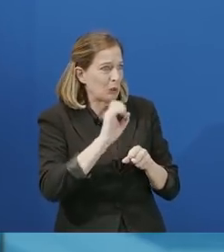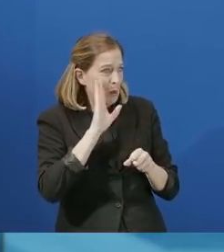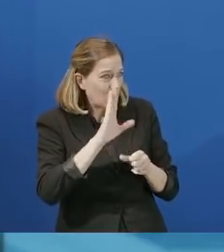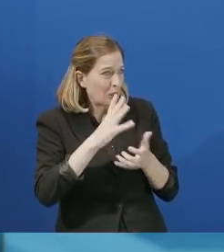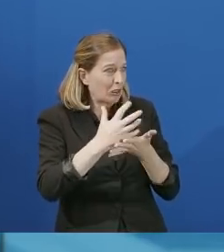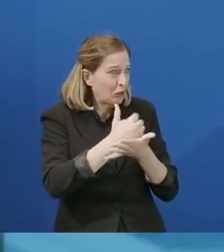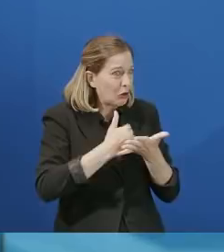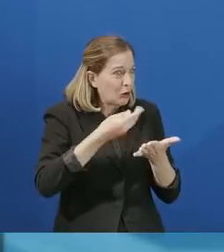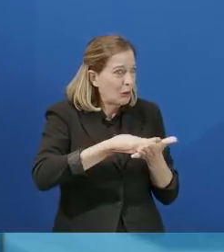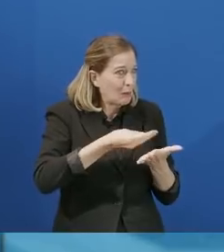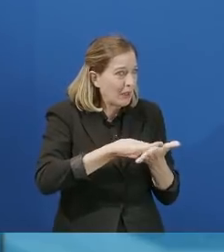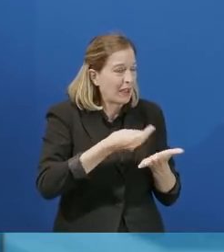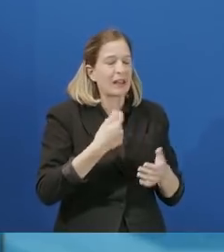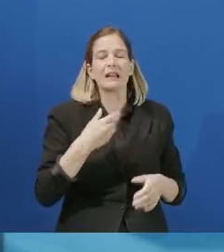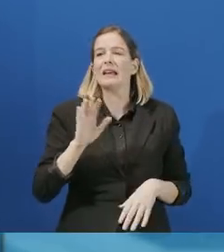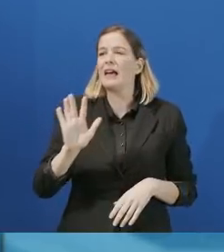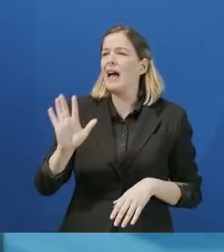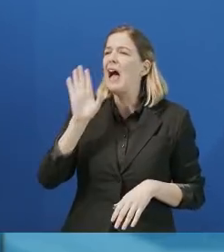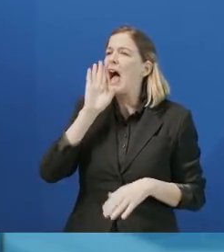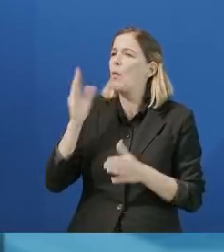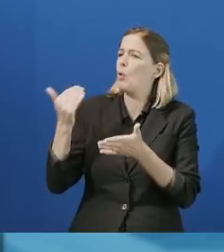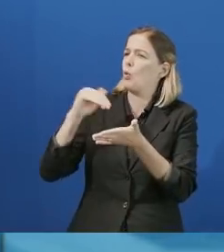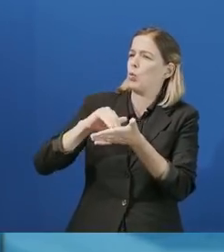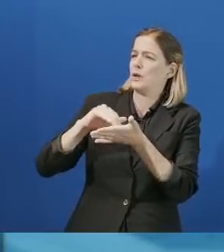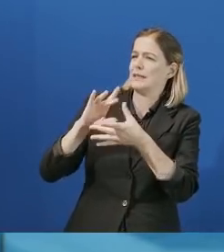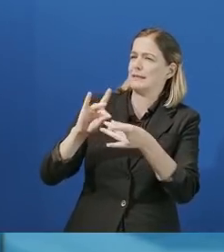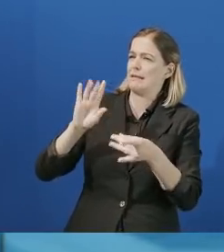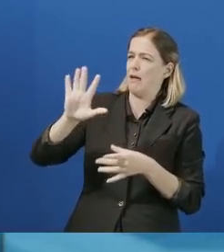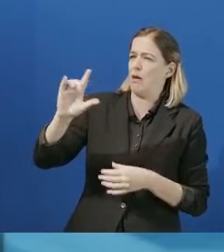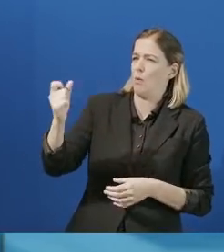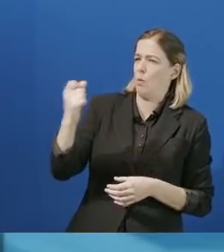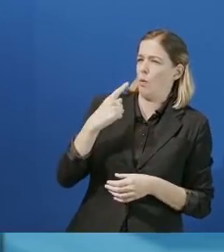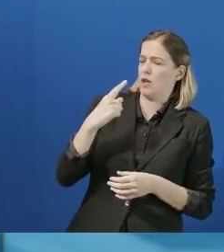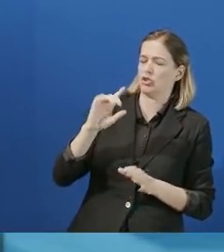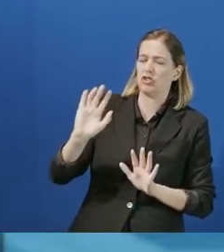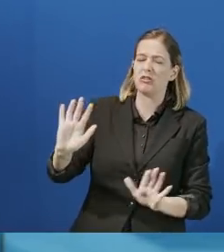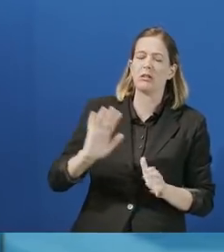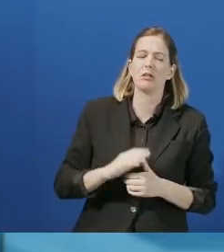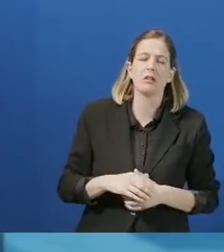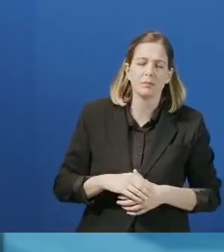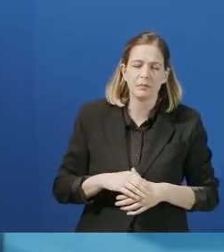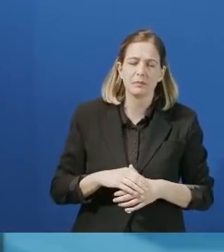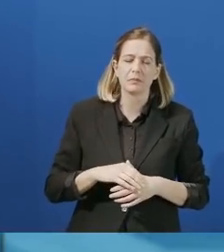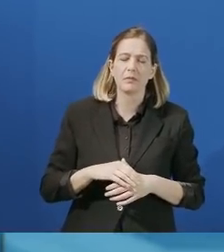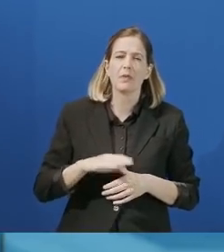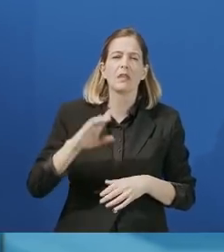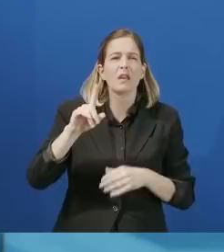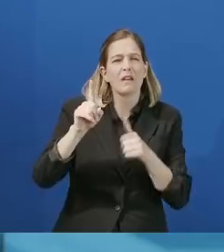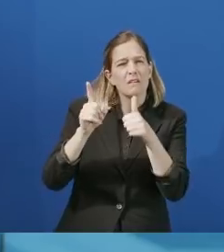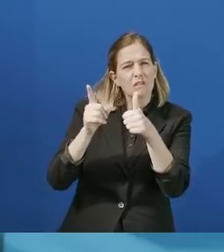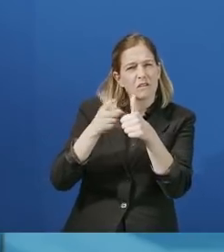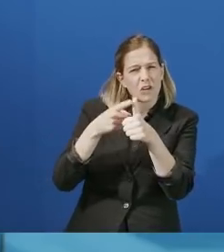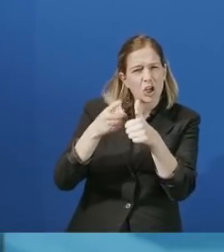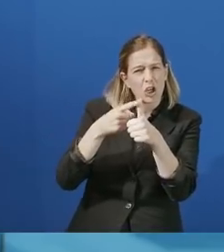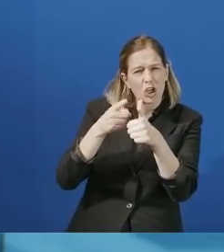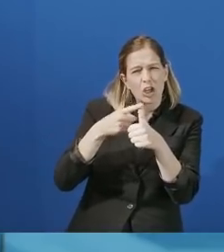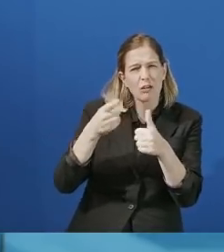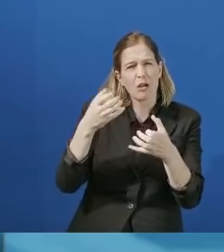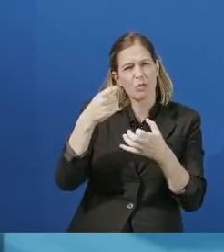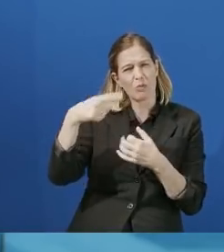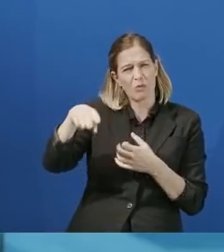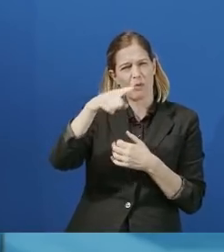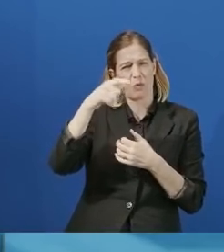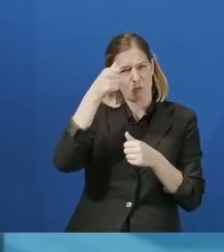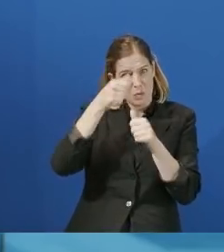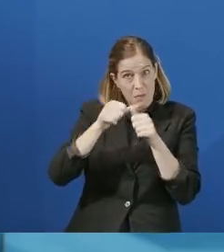know that everyone heard it. Before I do it, I just want to circle back and say, I want everyone to remember, as a small business owner in the